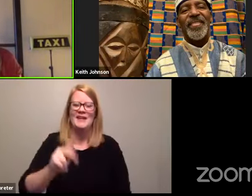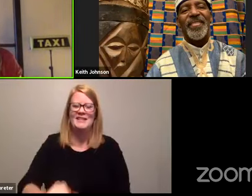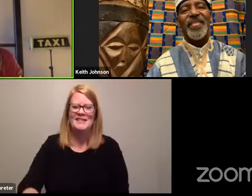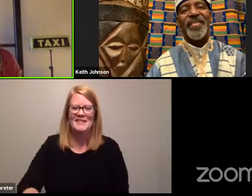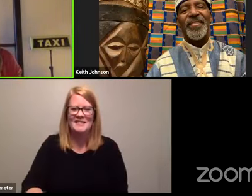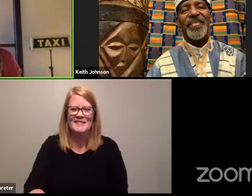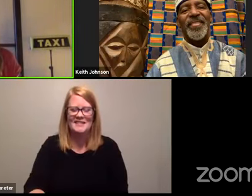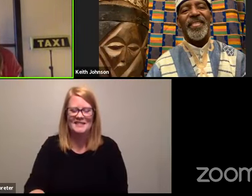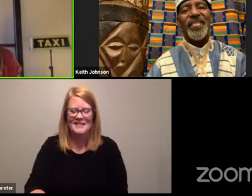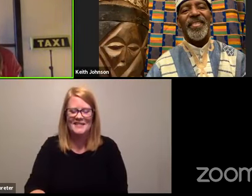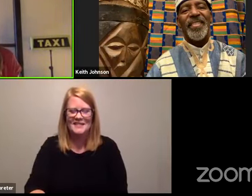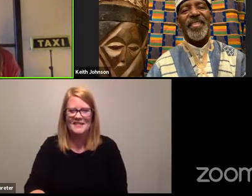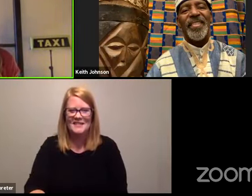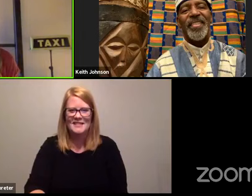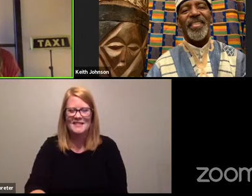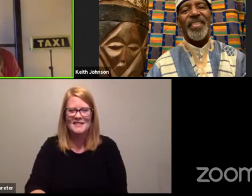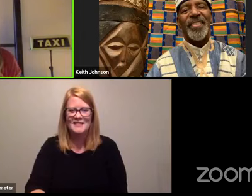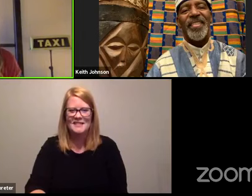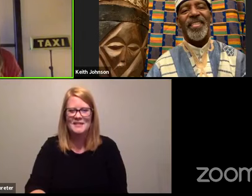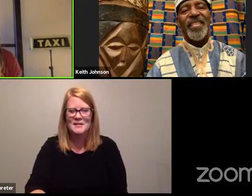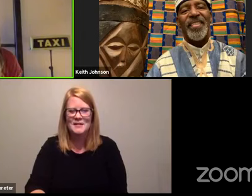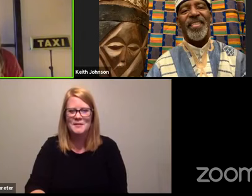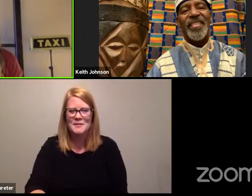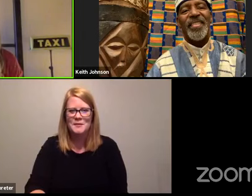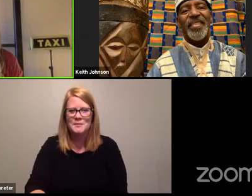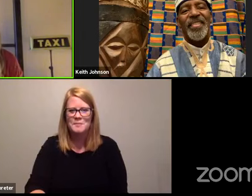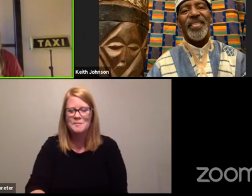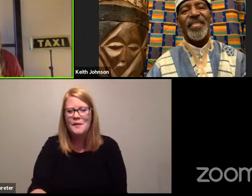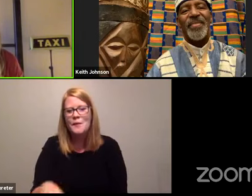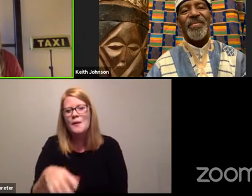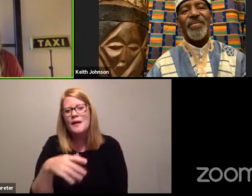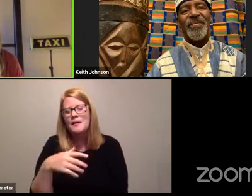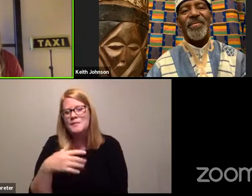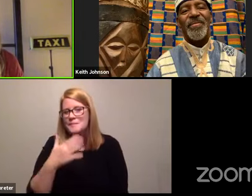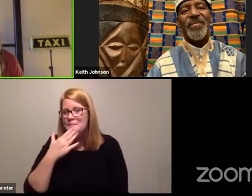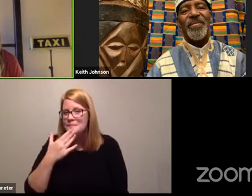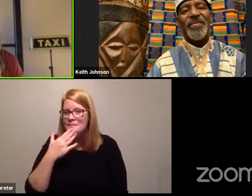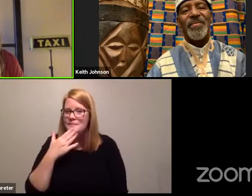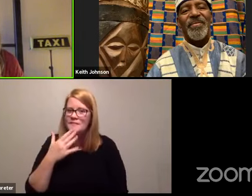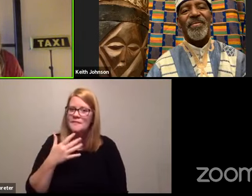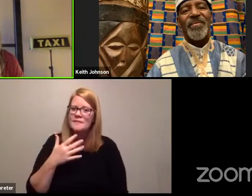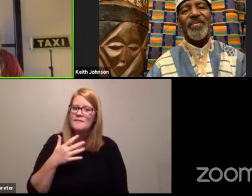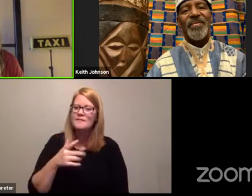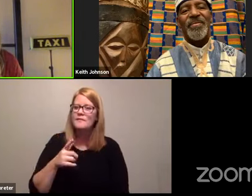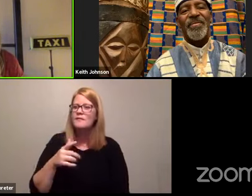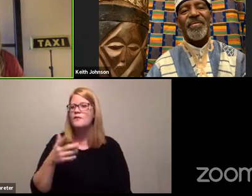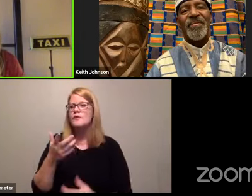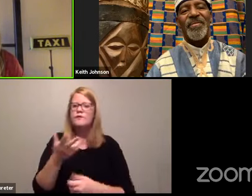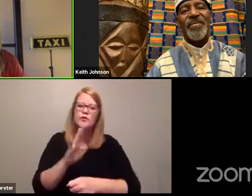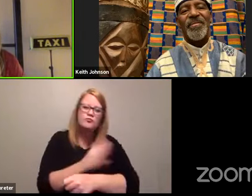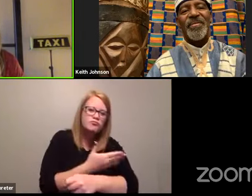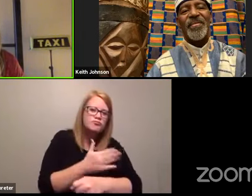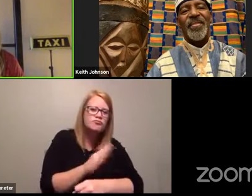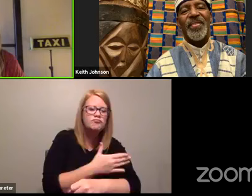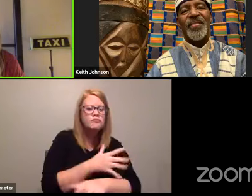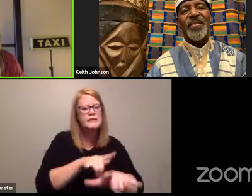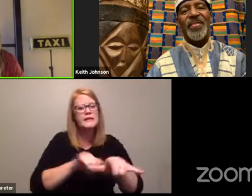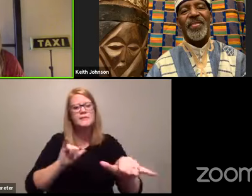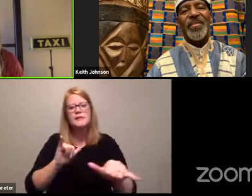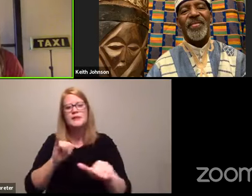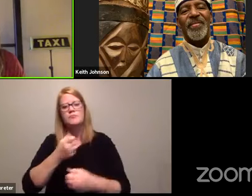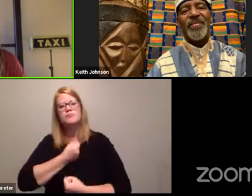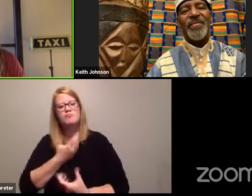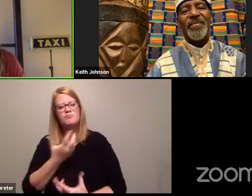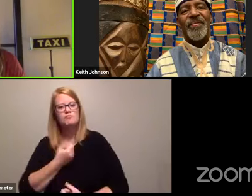so fantastic. I love just hearing you play and hearing that story is wonderful. And